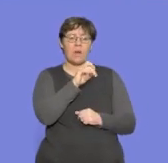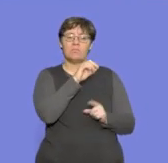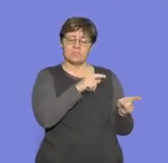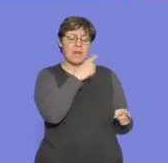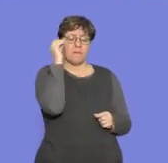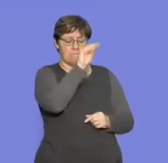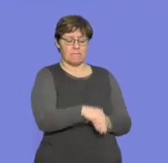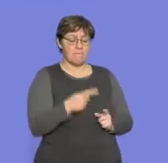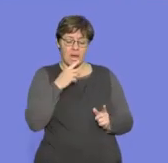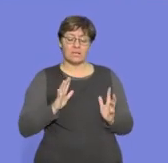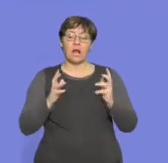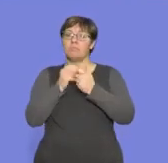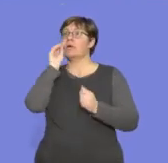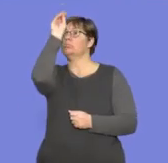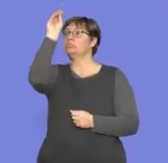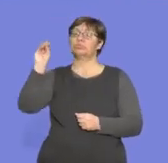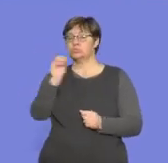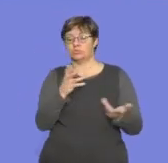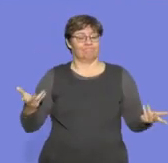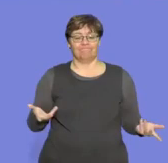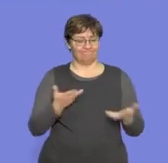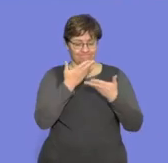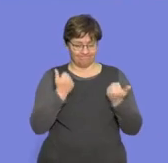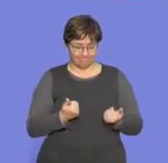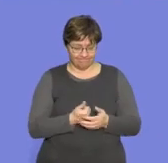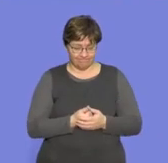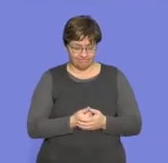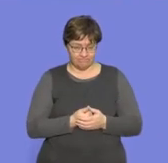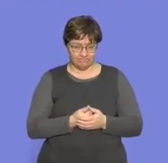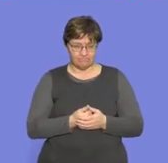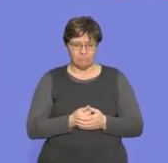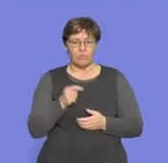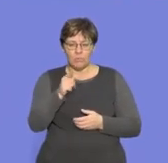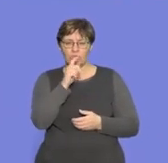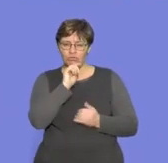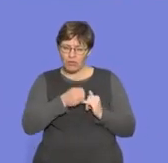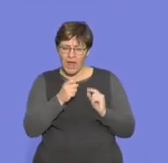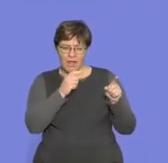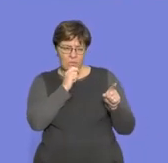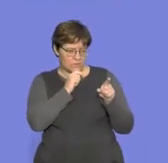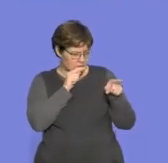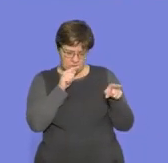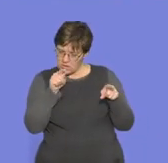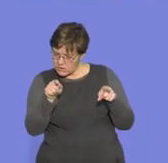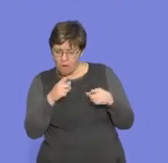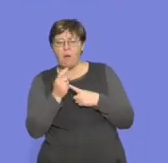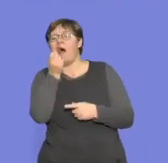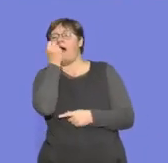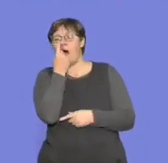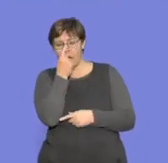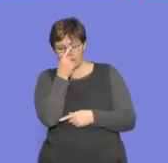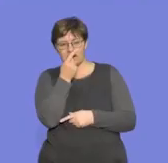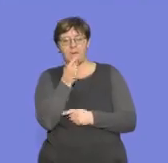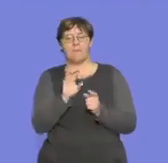understand where these are in the context of province. So try and use these images to try and understand where these biomes are